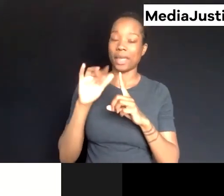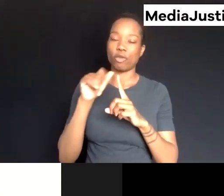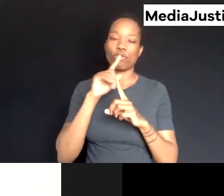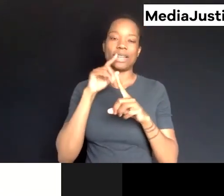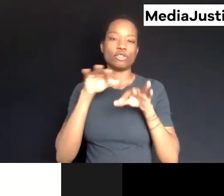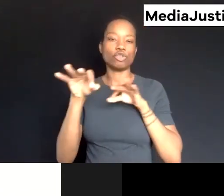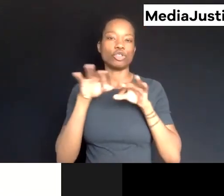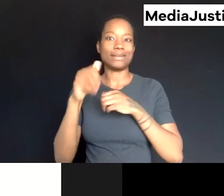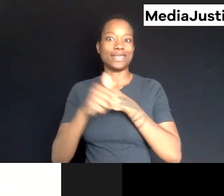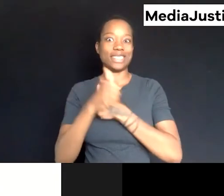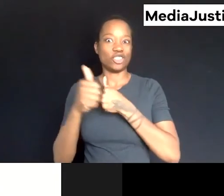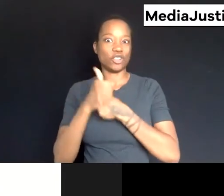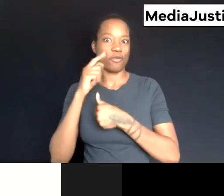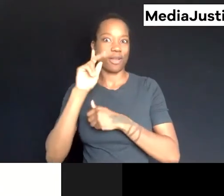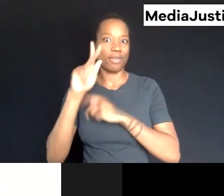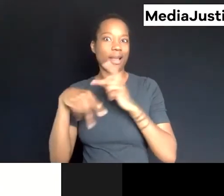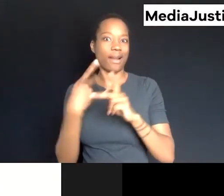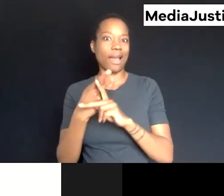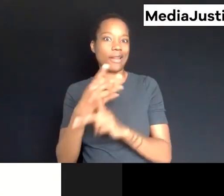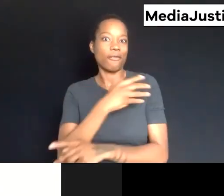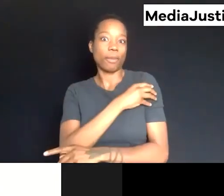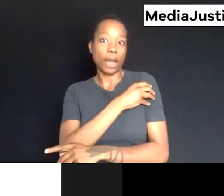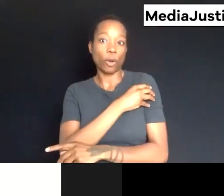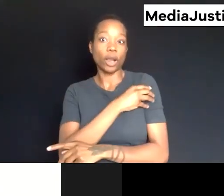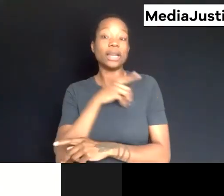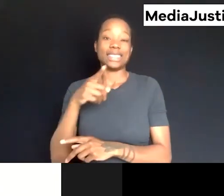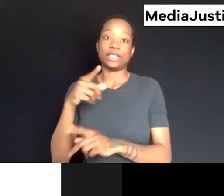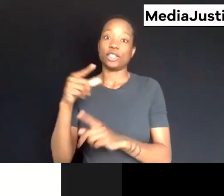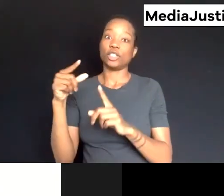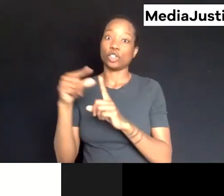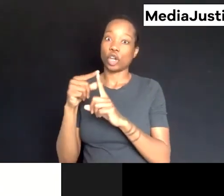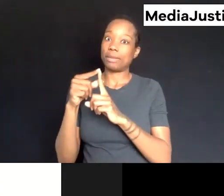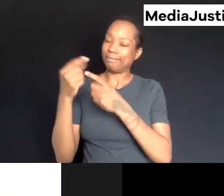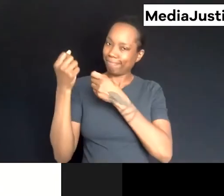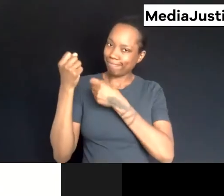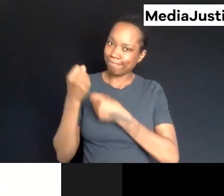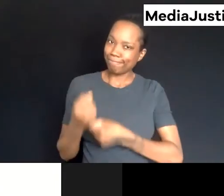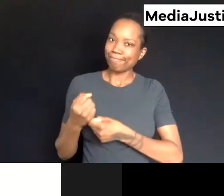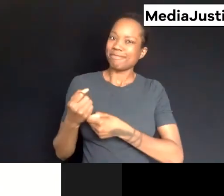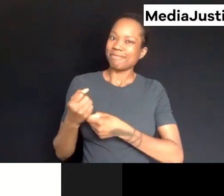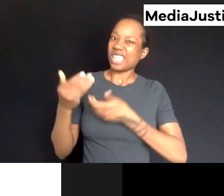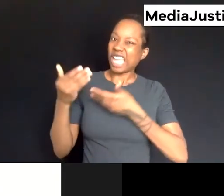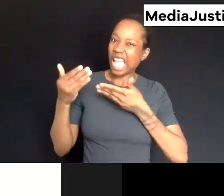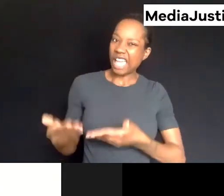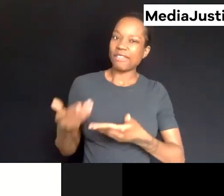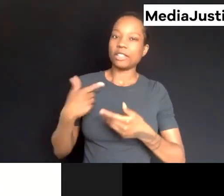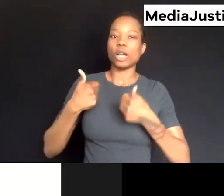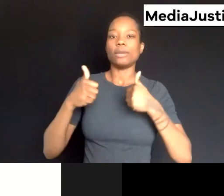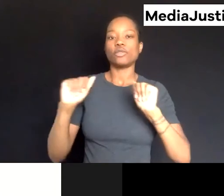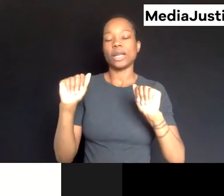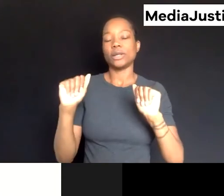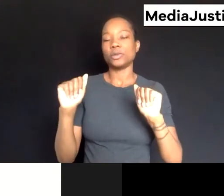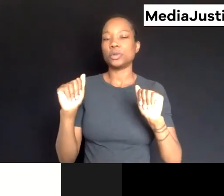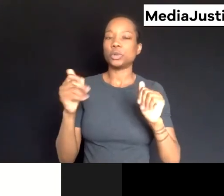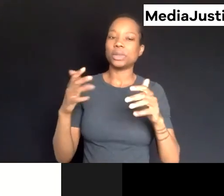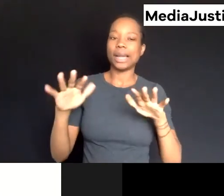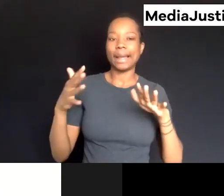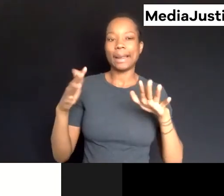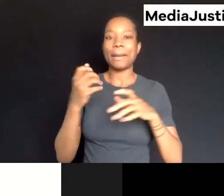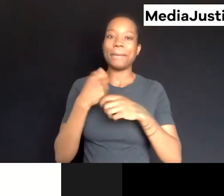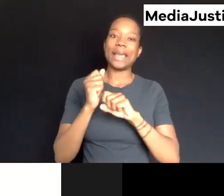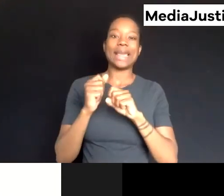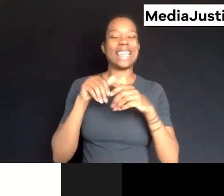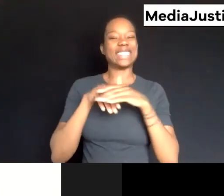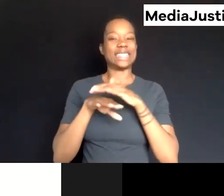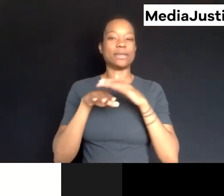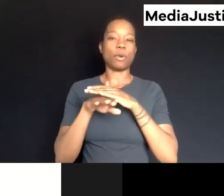in this type of power. And it's a heady term, so I've tried to kind of, you know, make it as accessible